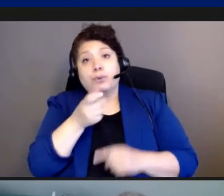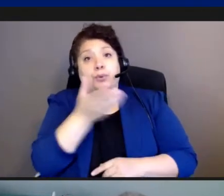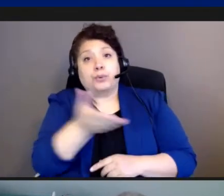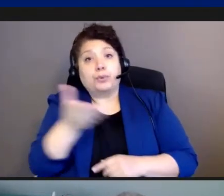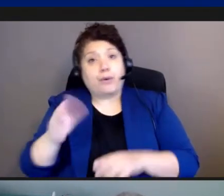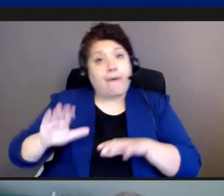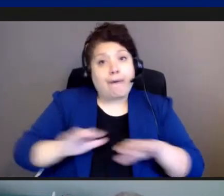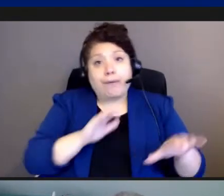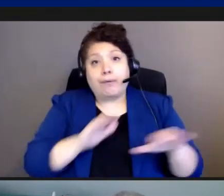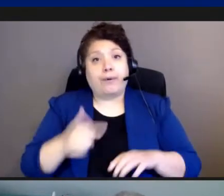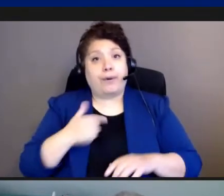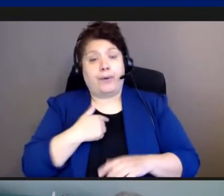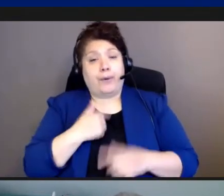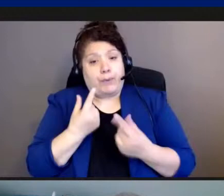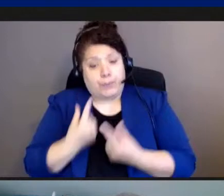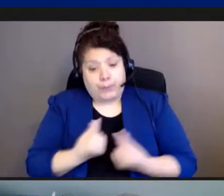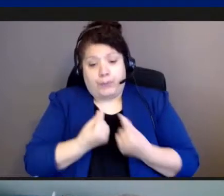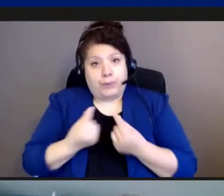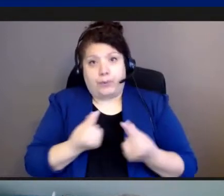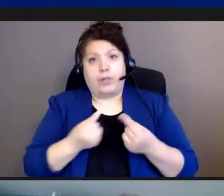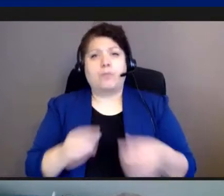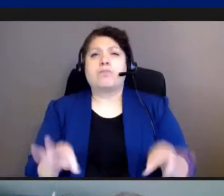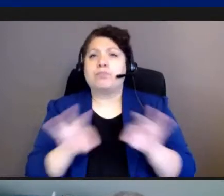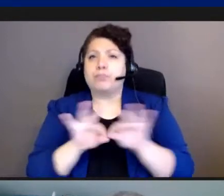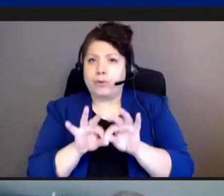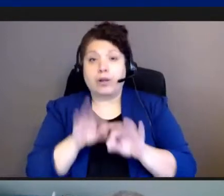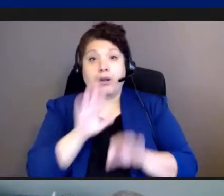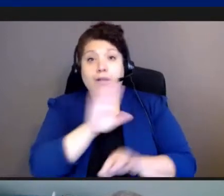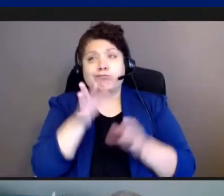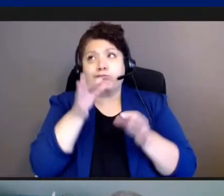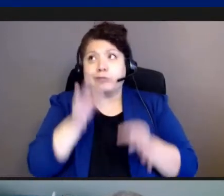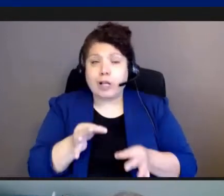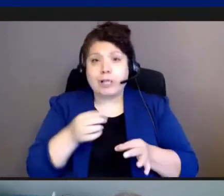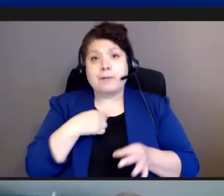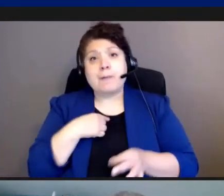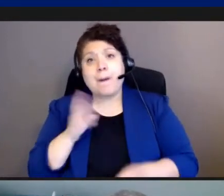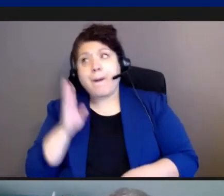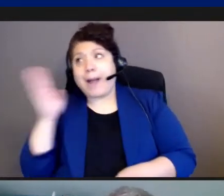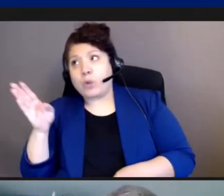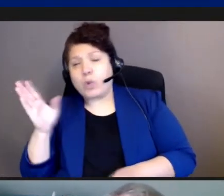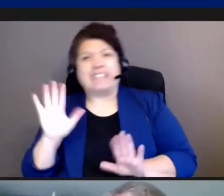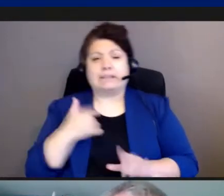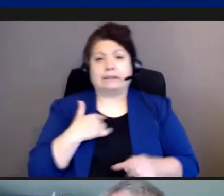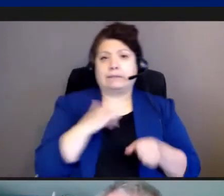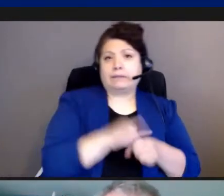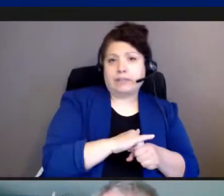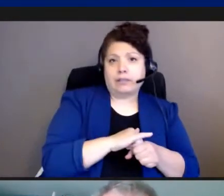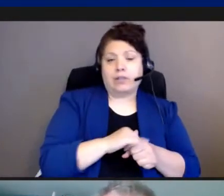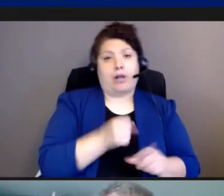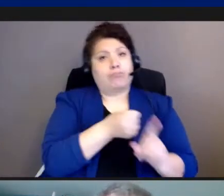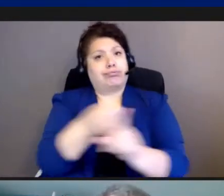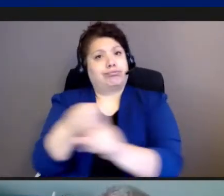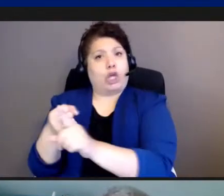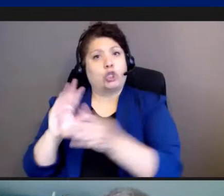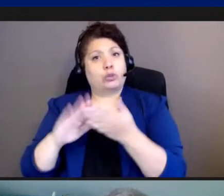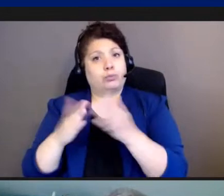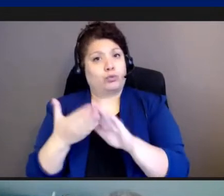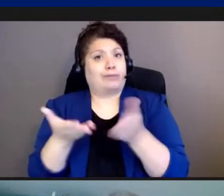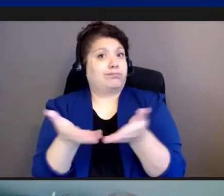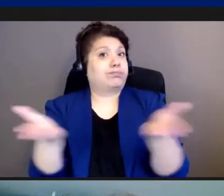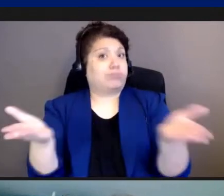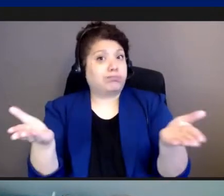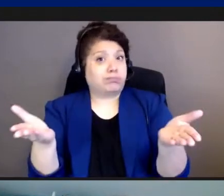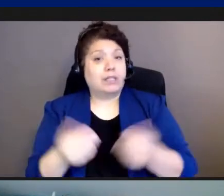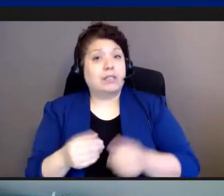matter. Each decision we make will have a direct impact on our community. Earlier today, Ottawa Public Health shared a